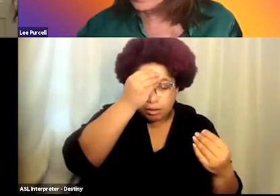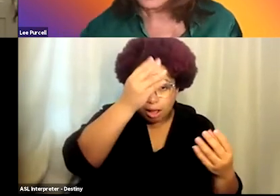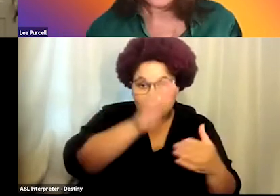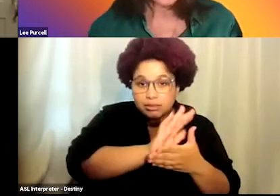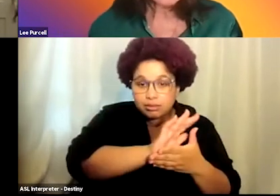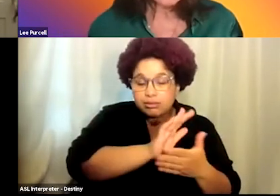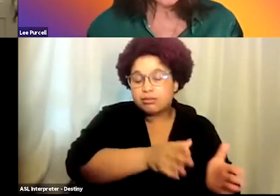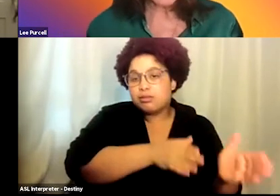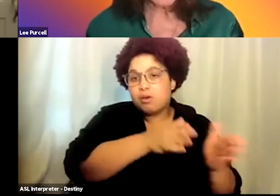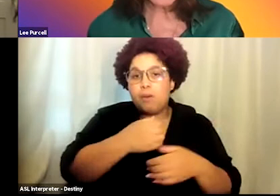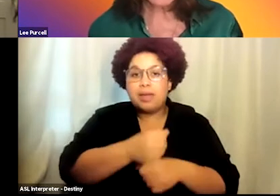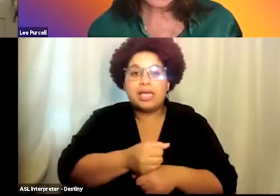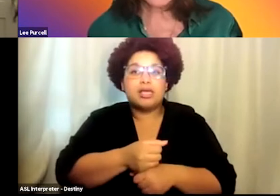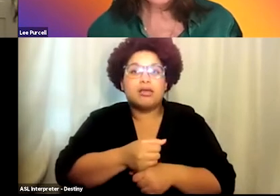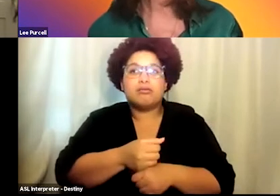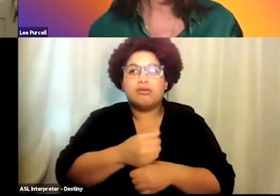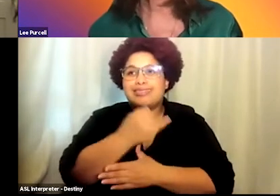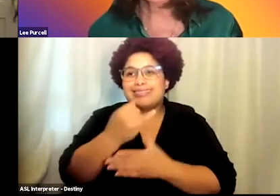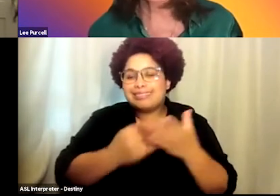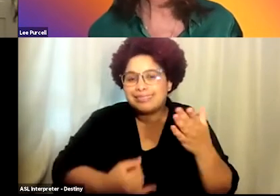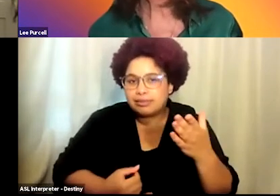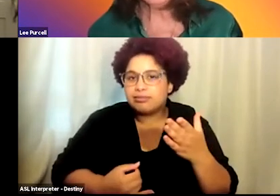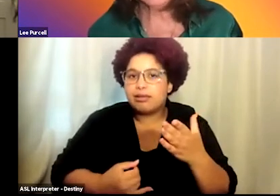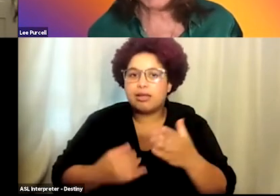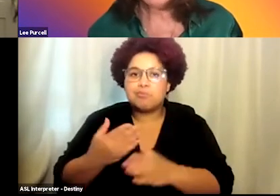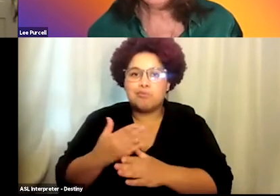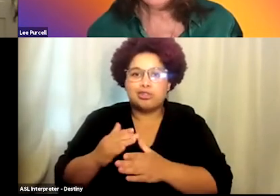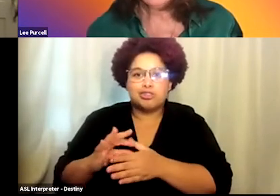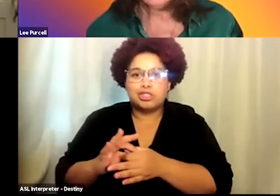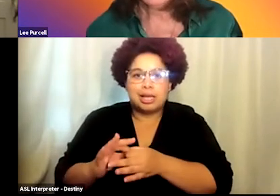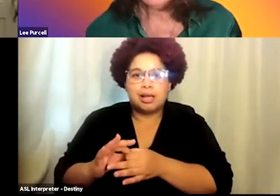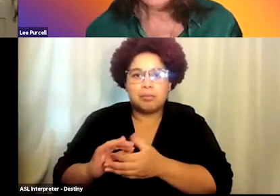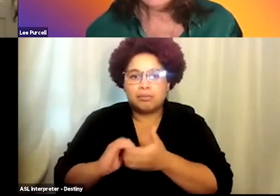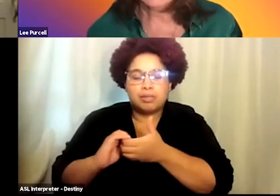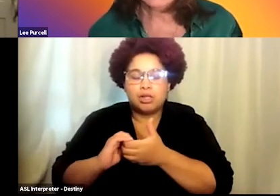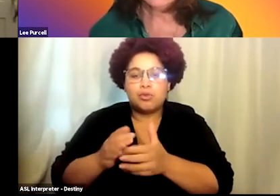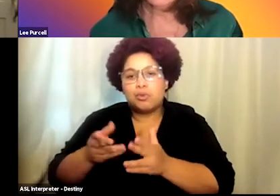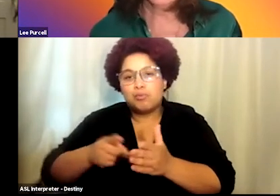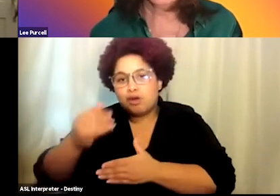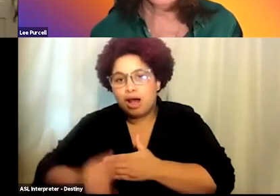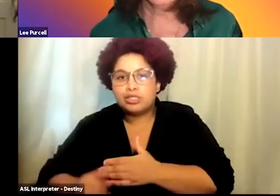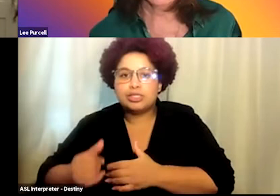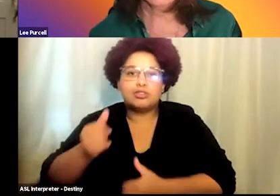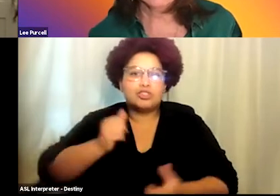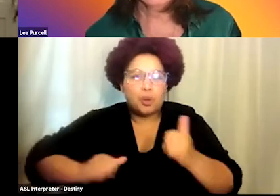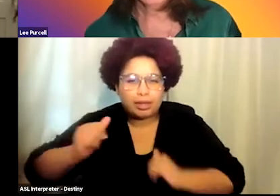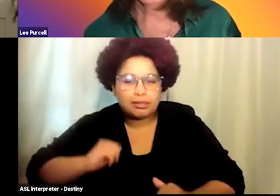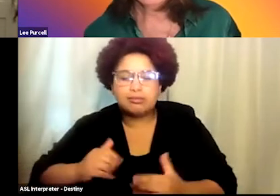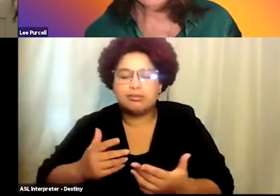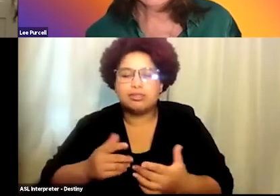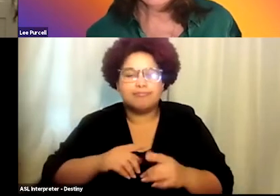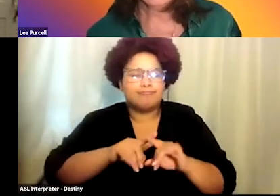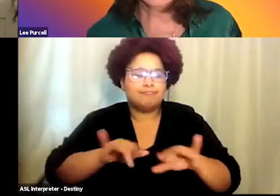forming artistic partnerships with people or a community, whole community through projects or showcases, just any other